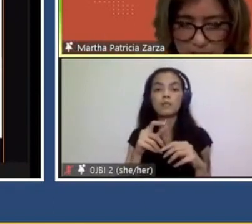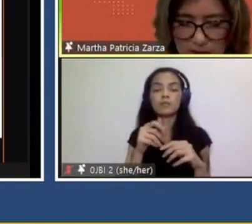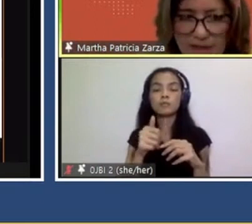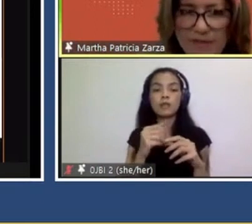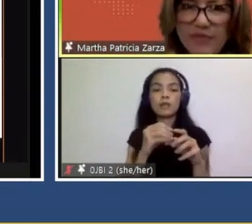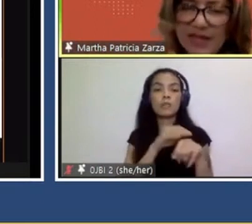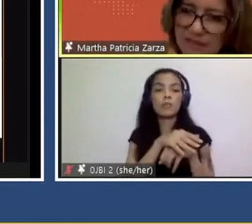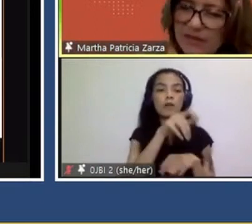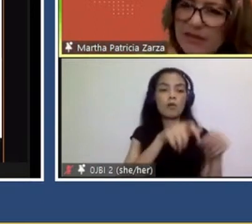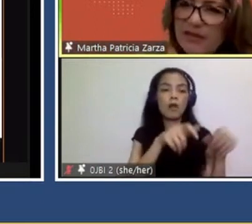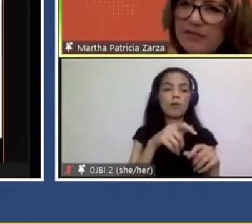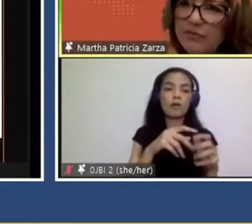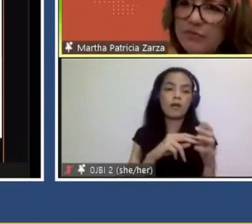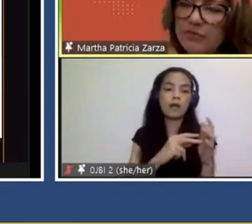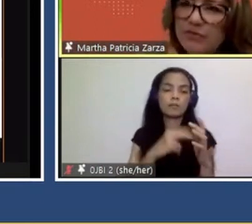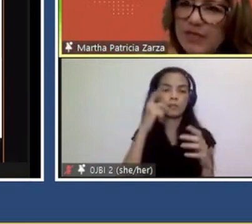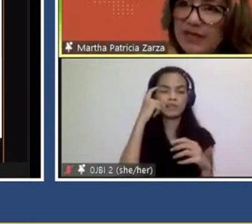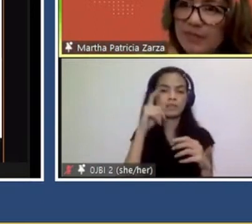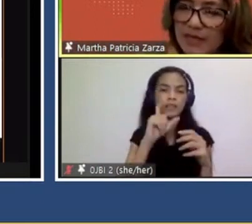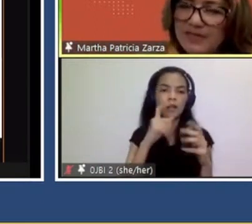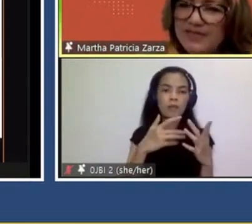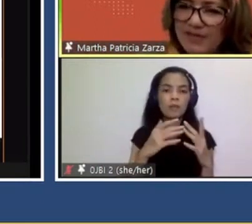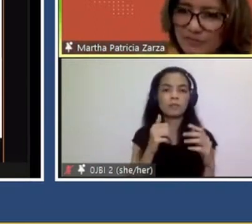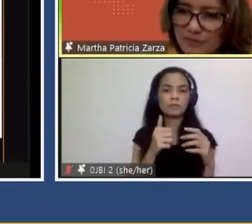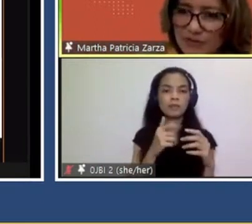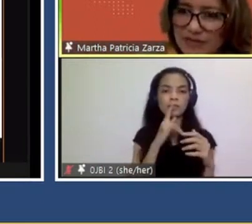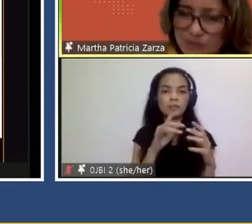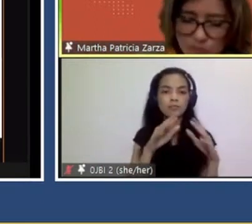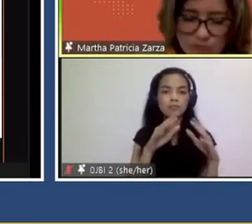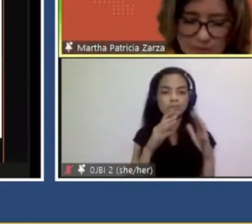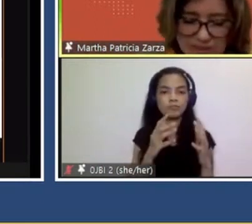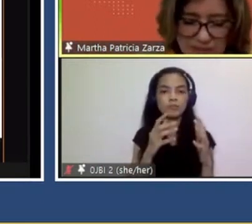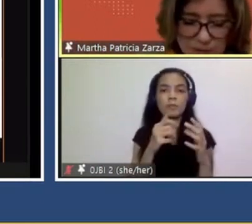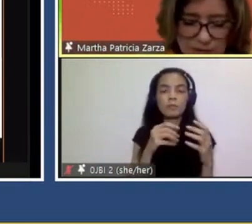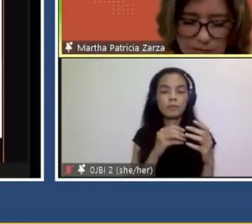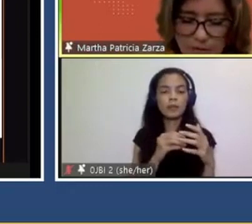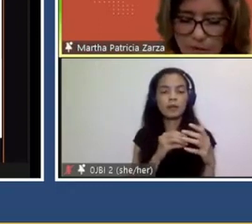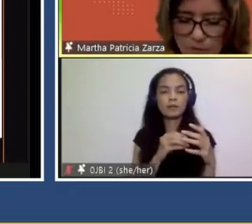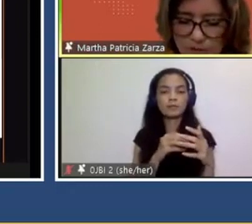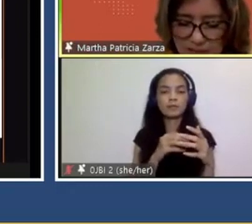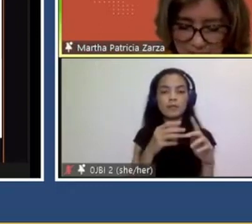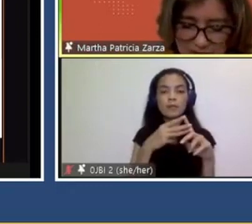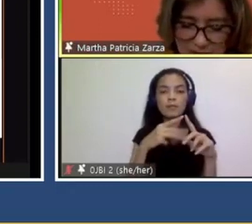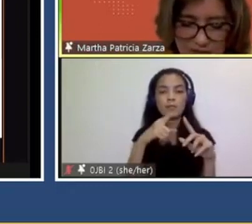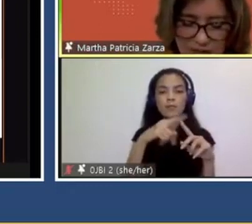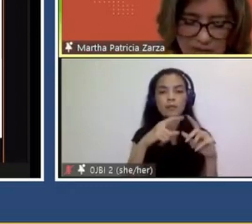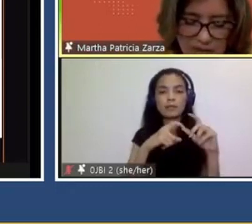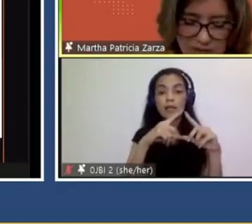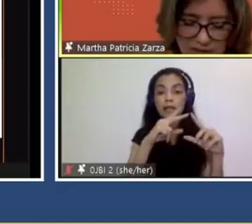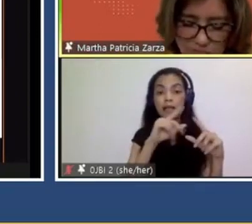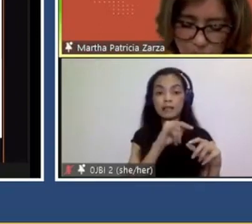So taking into like the base of that stove, the Patsari one, we